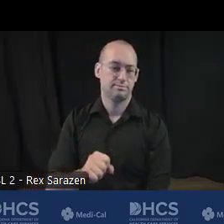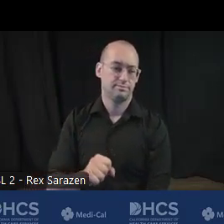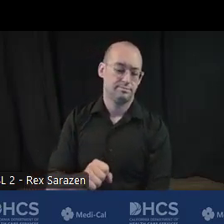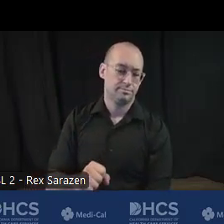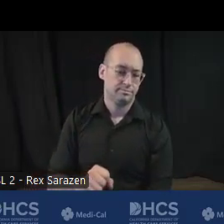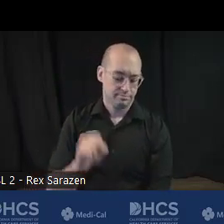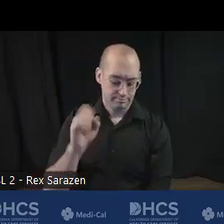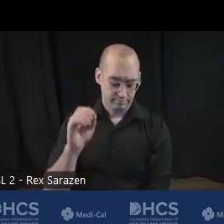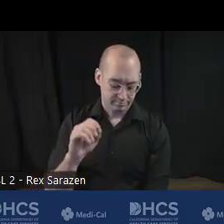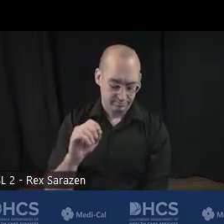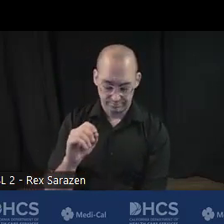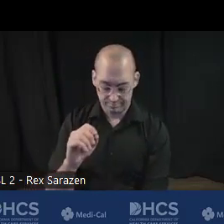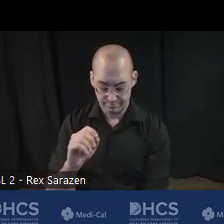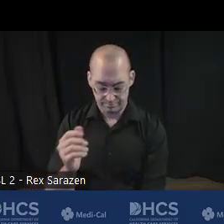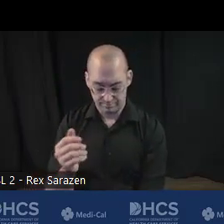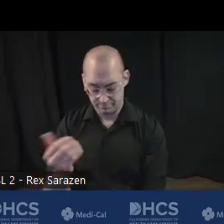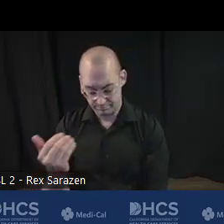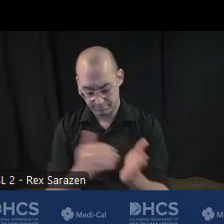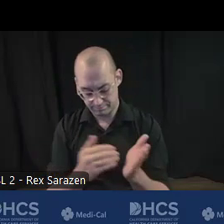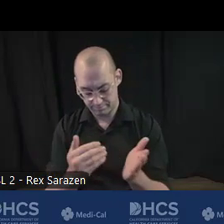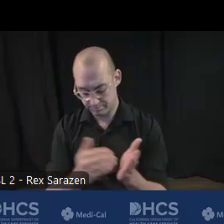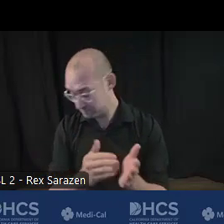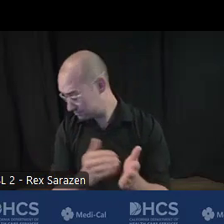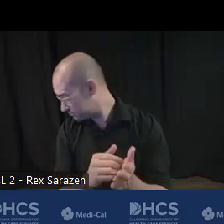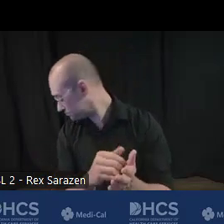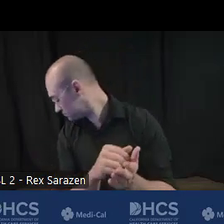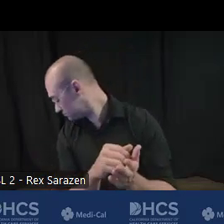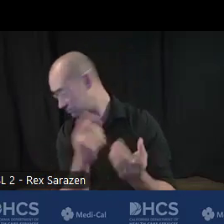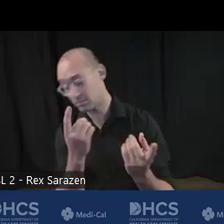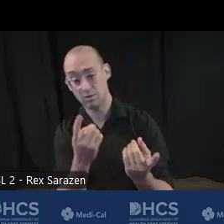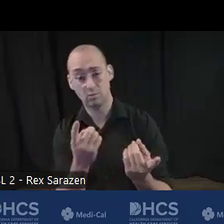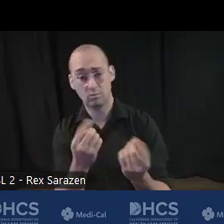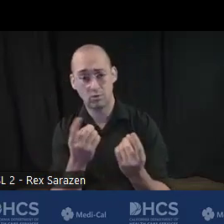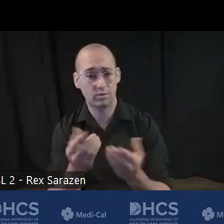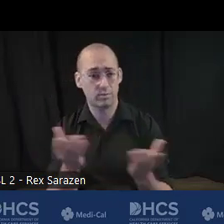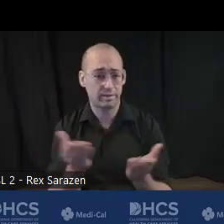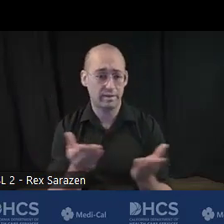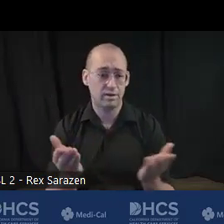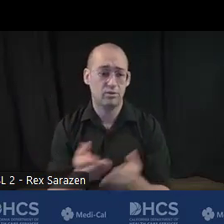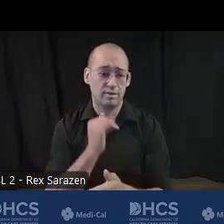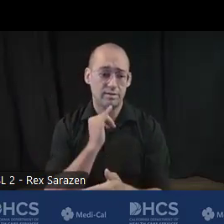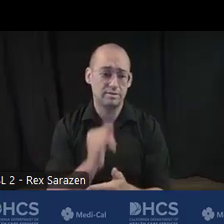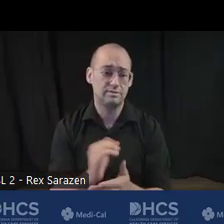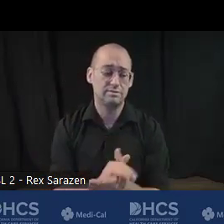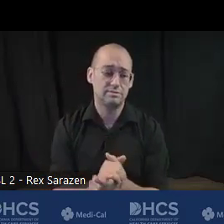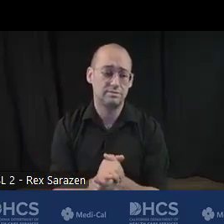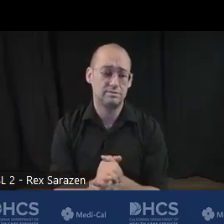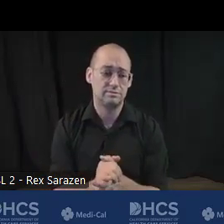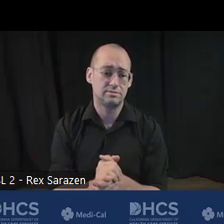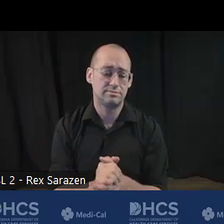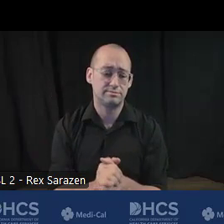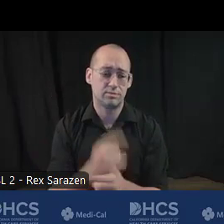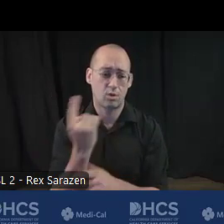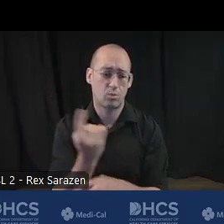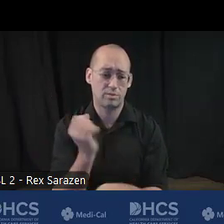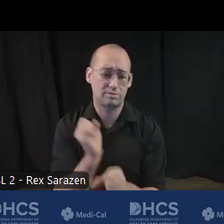So again, what are we doing here? We are want to always make sure we're